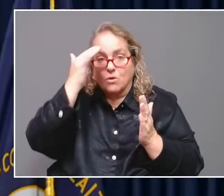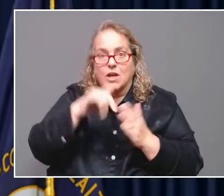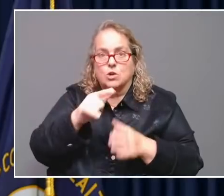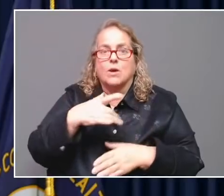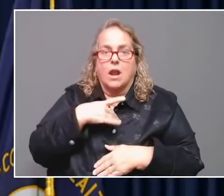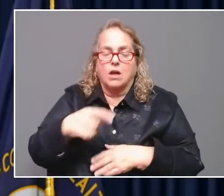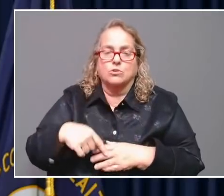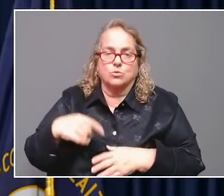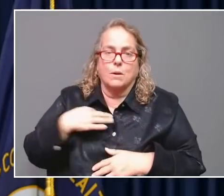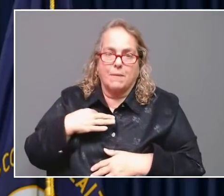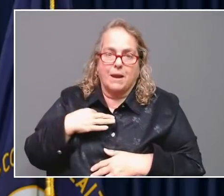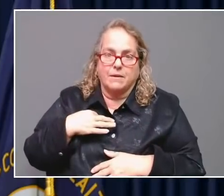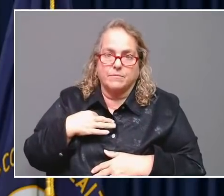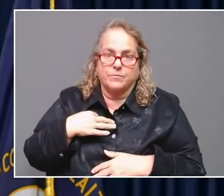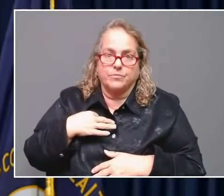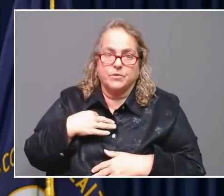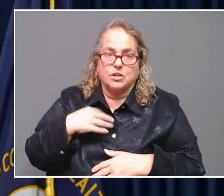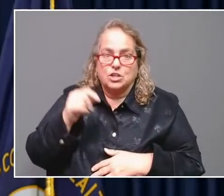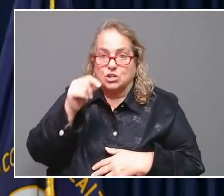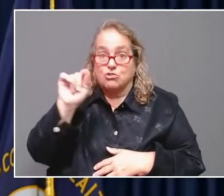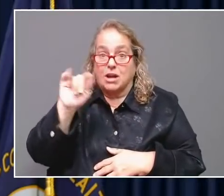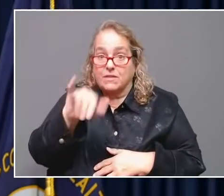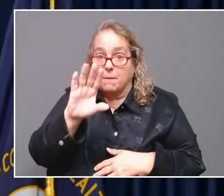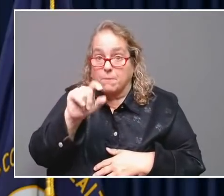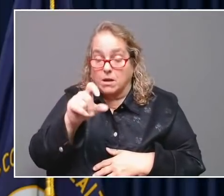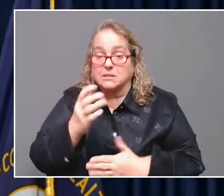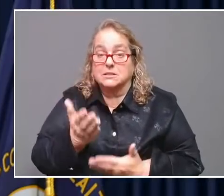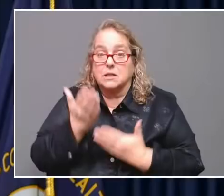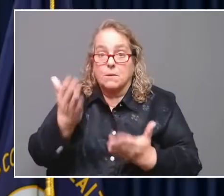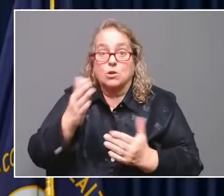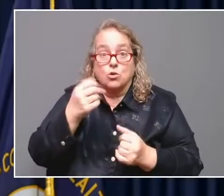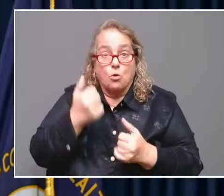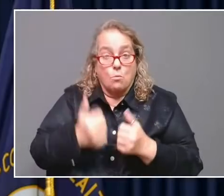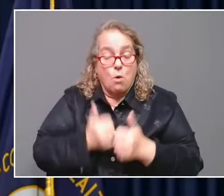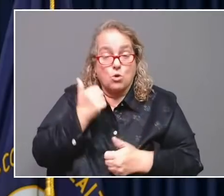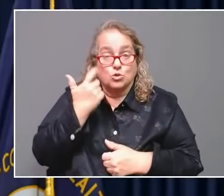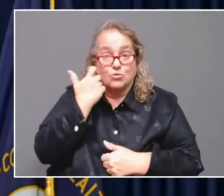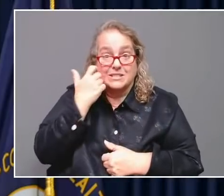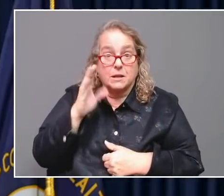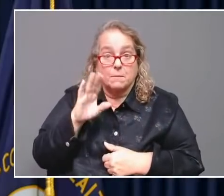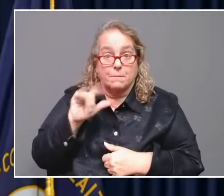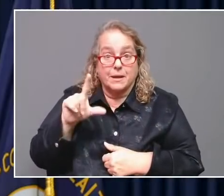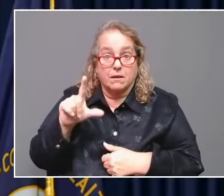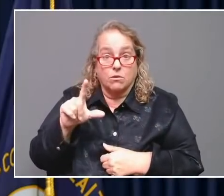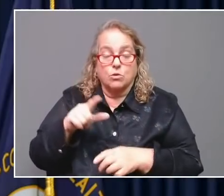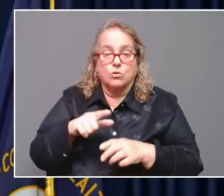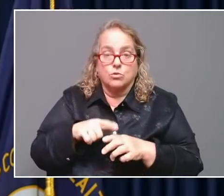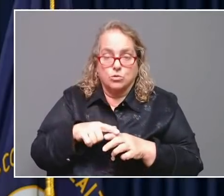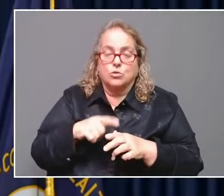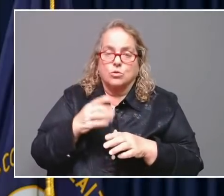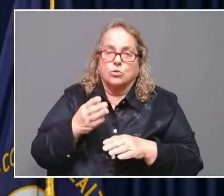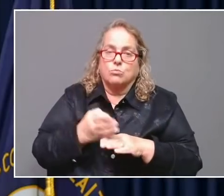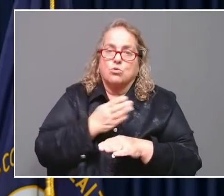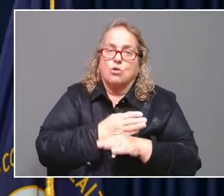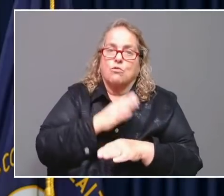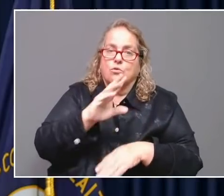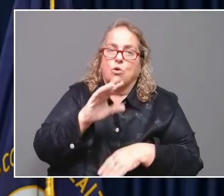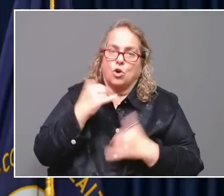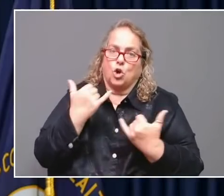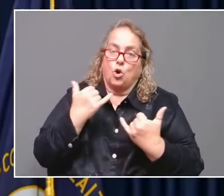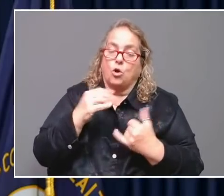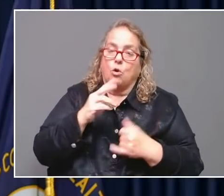apply. Just check the box and submit your most recent bill and proof of current water crisis. This can include a